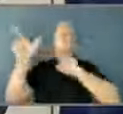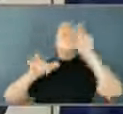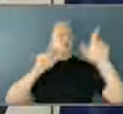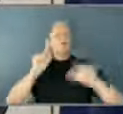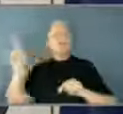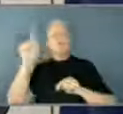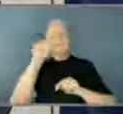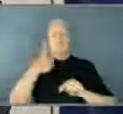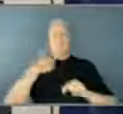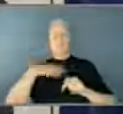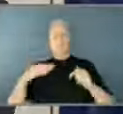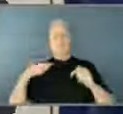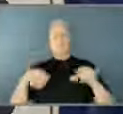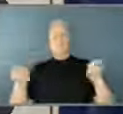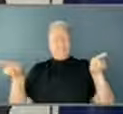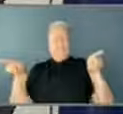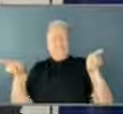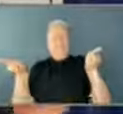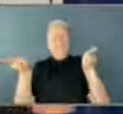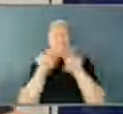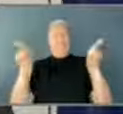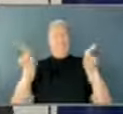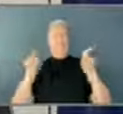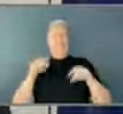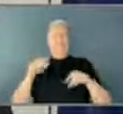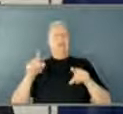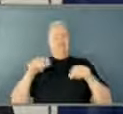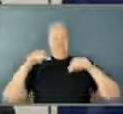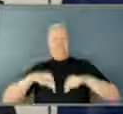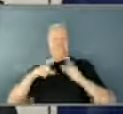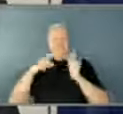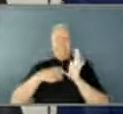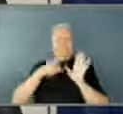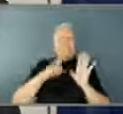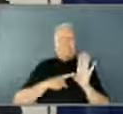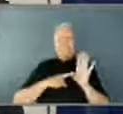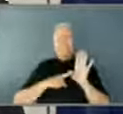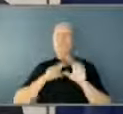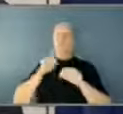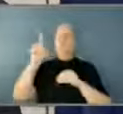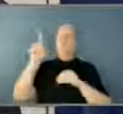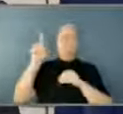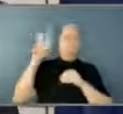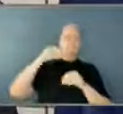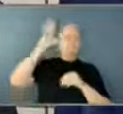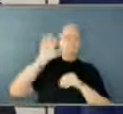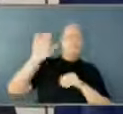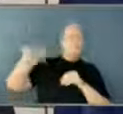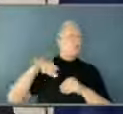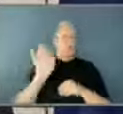access. In the same way, and I've mentioned this before, when Brendan and I were with